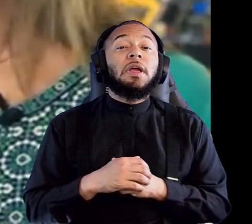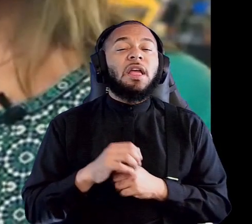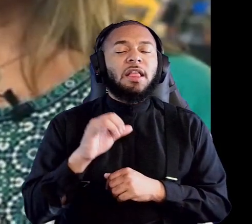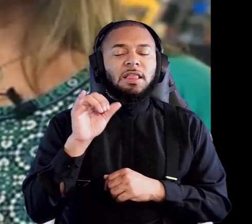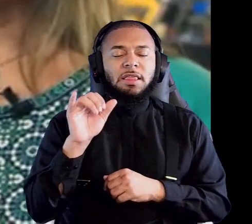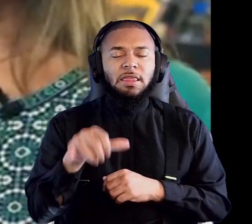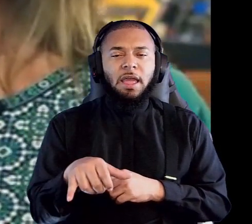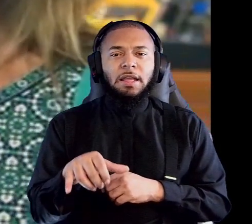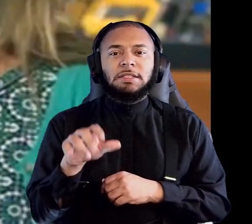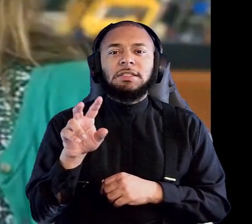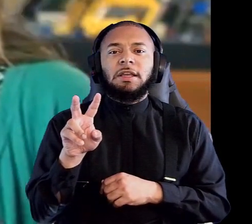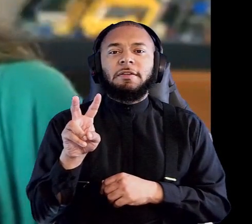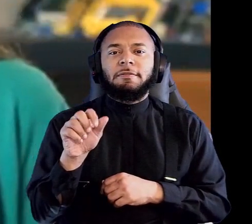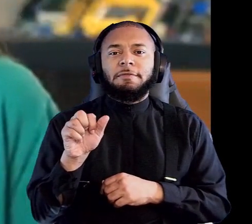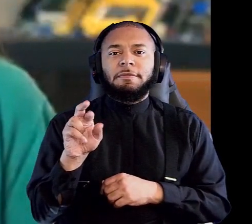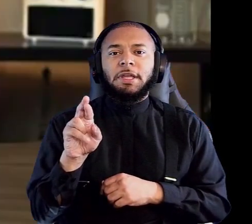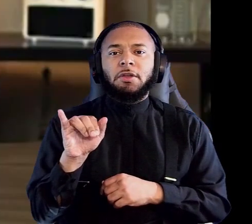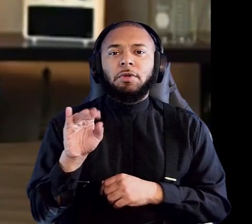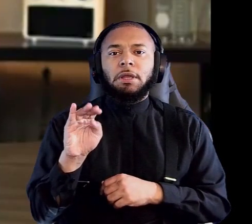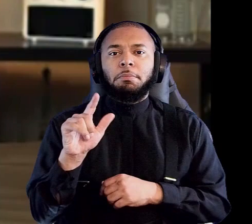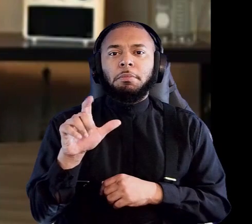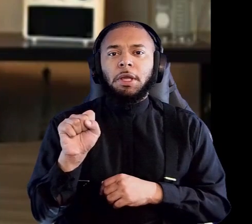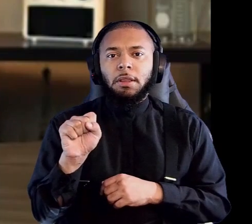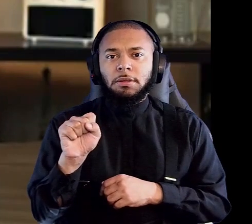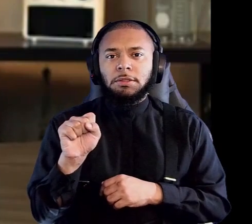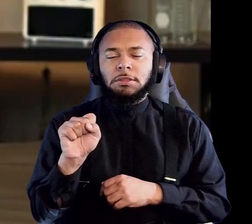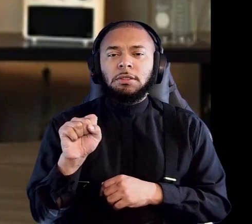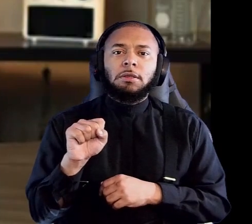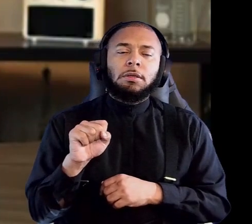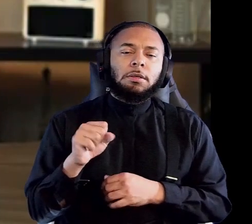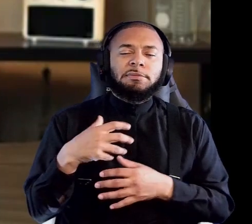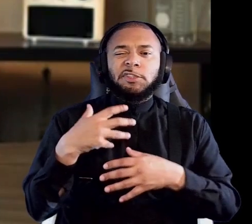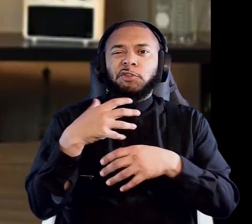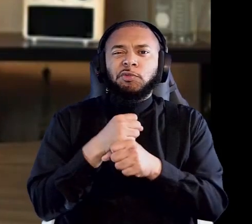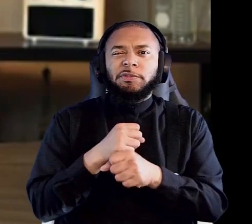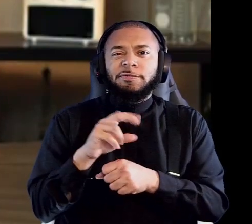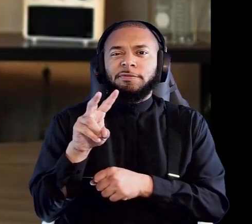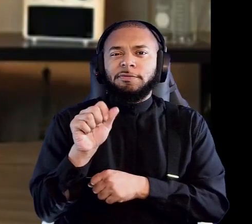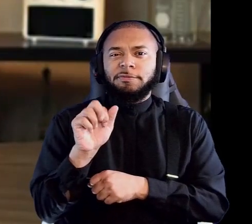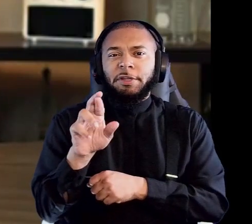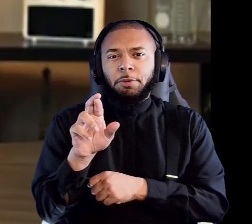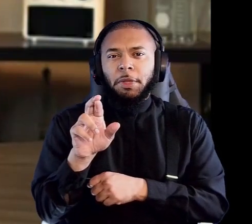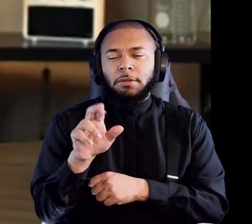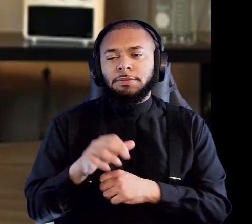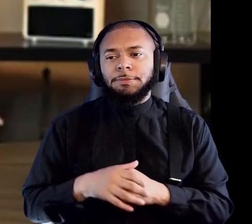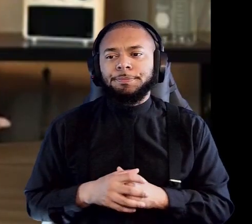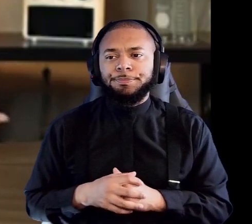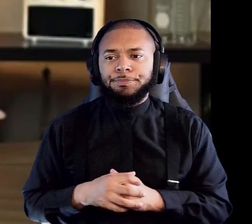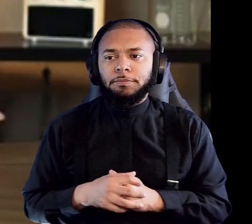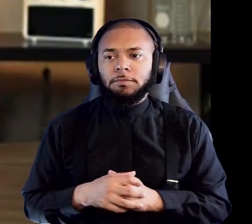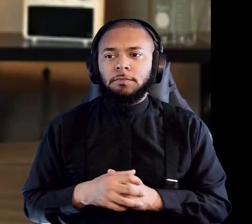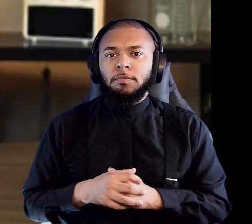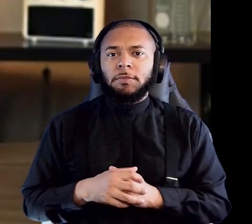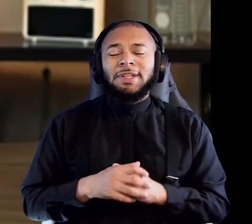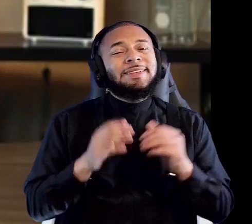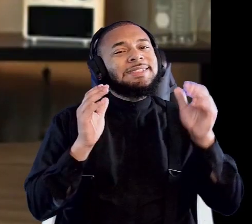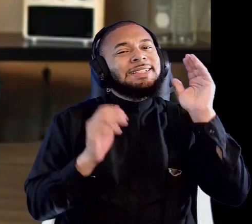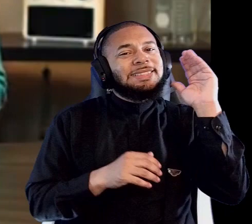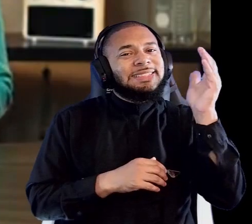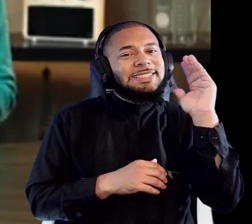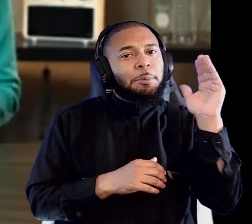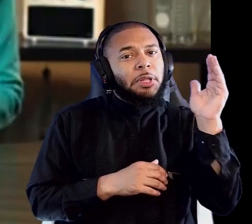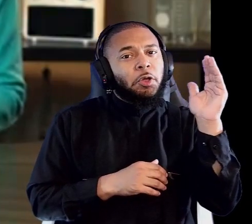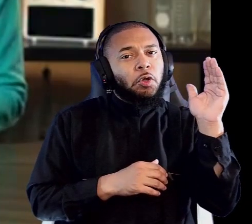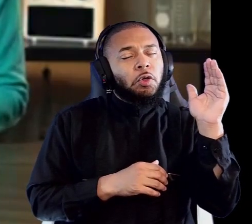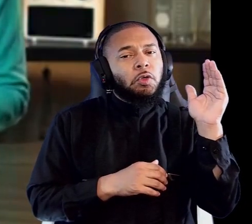what variables are made for. So variables in Java are sort of similar to the variables that you may have